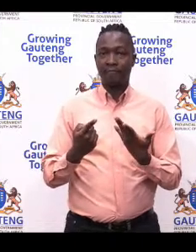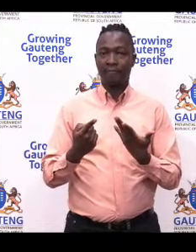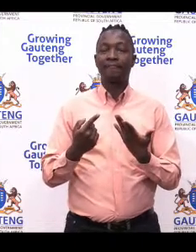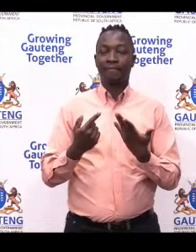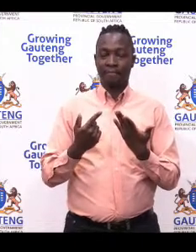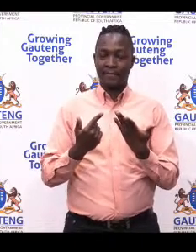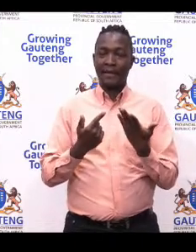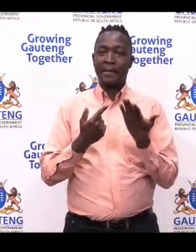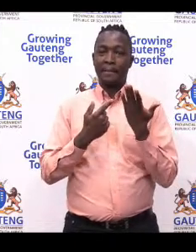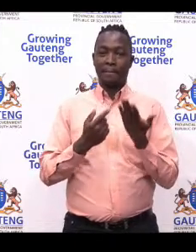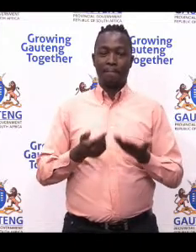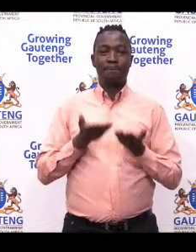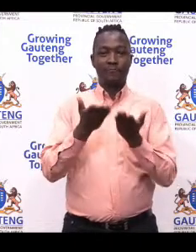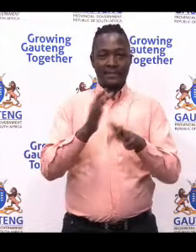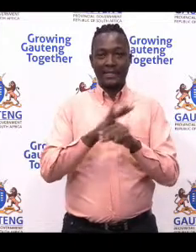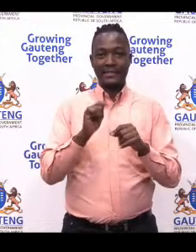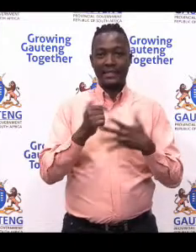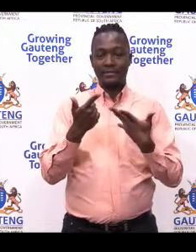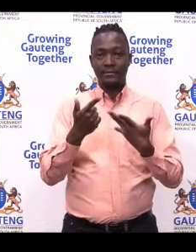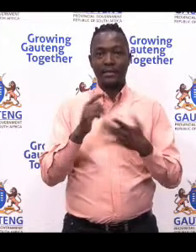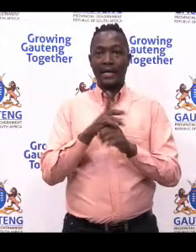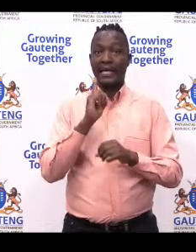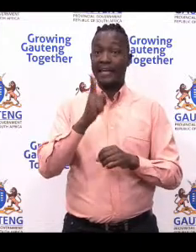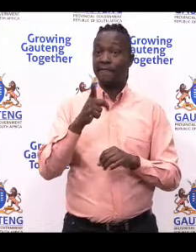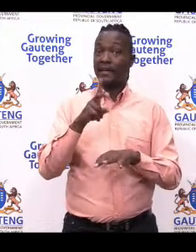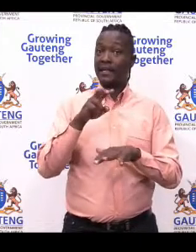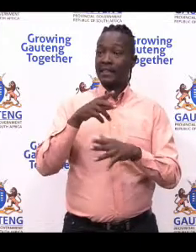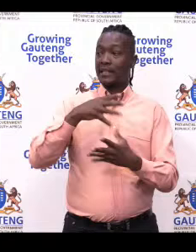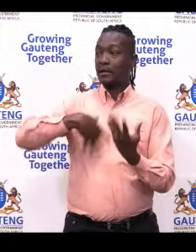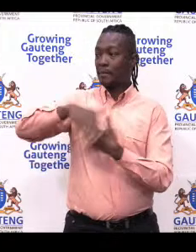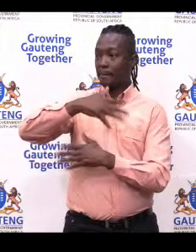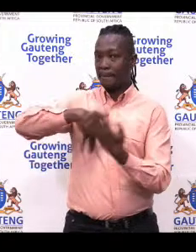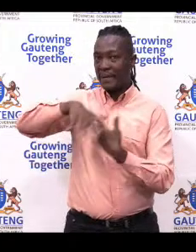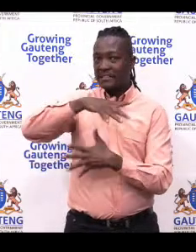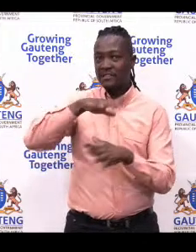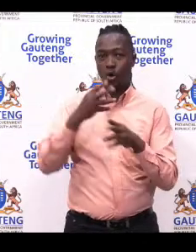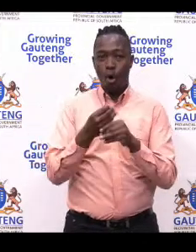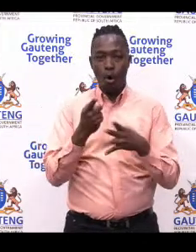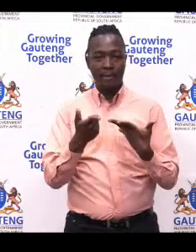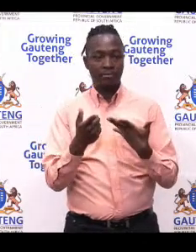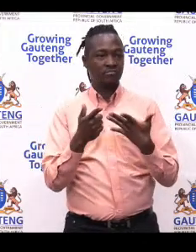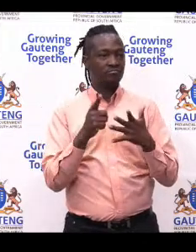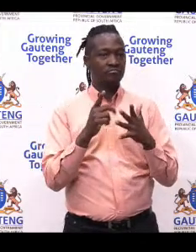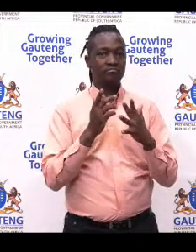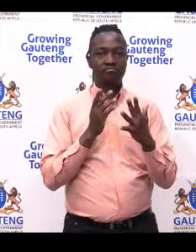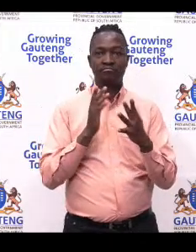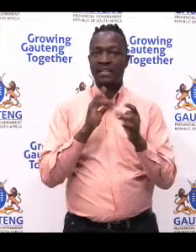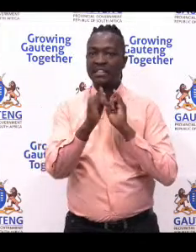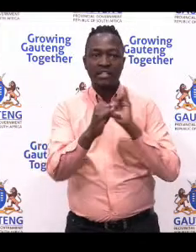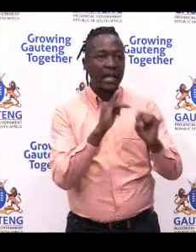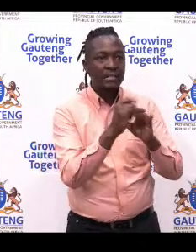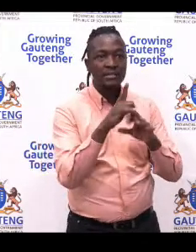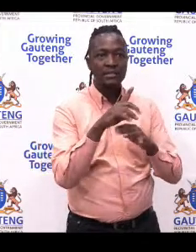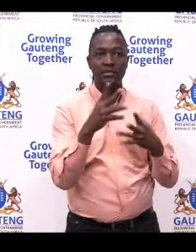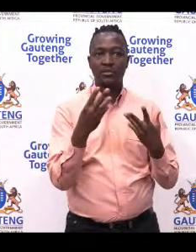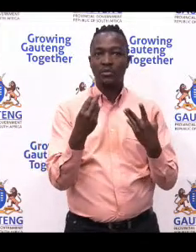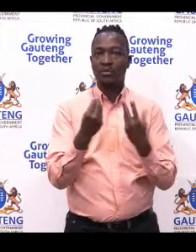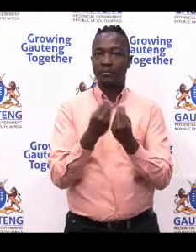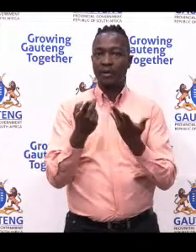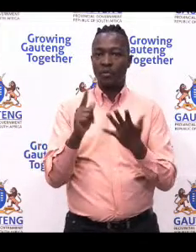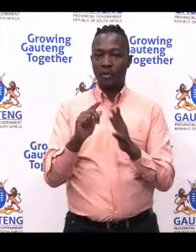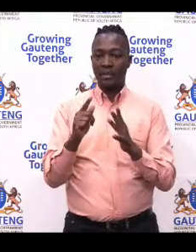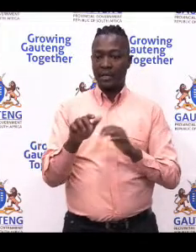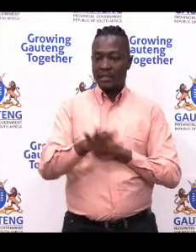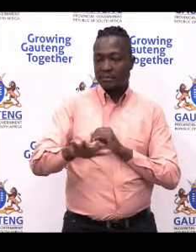having underlying conditions, and as a result, should they be mixing or should they be interacting in spaces that are